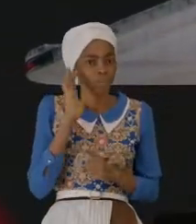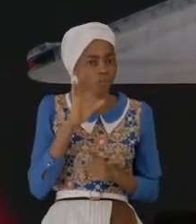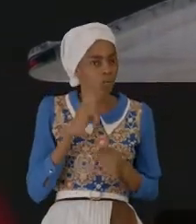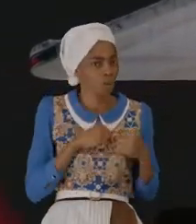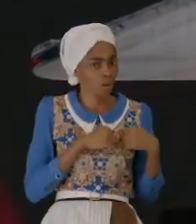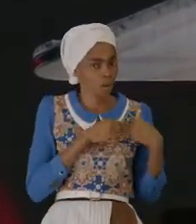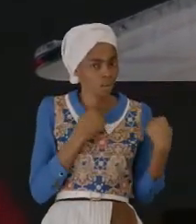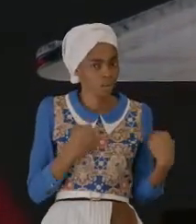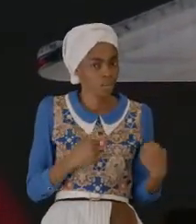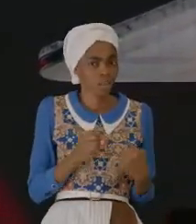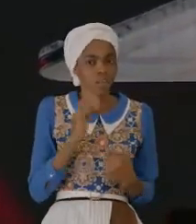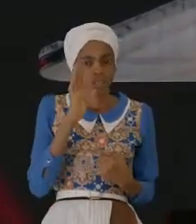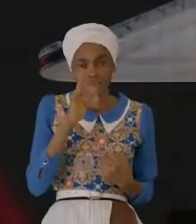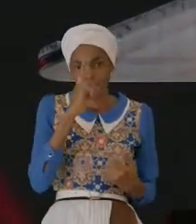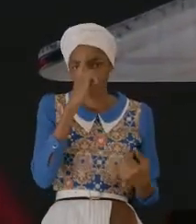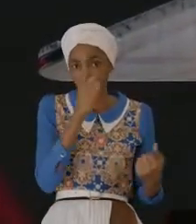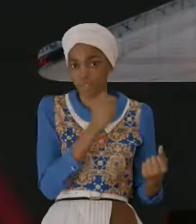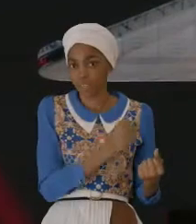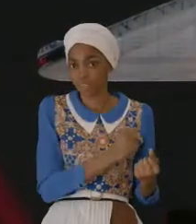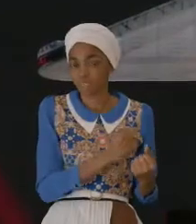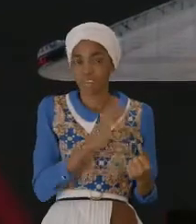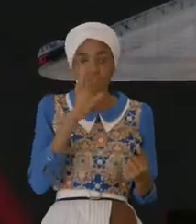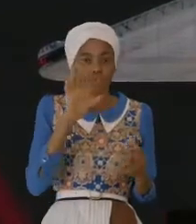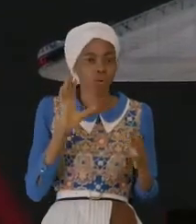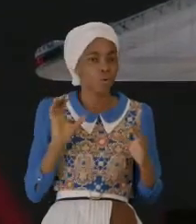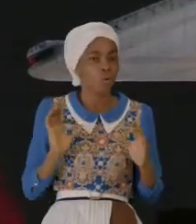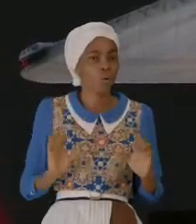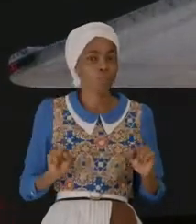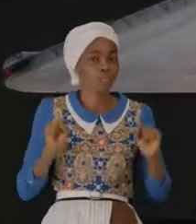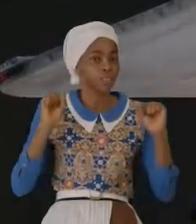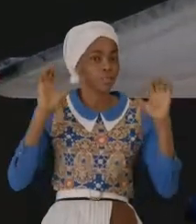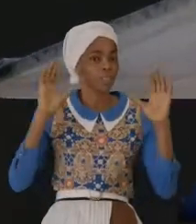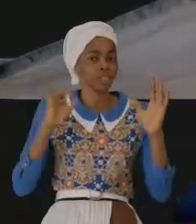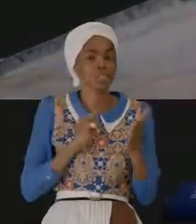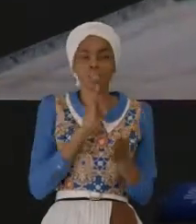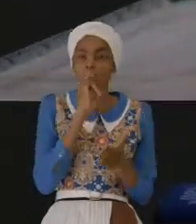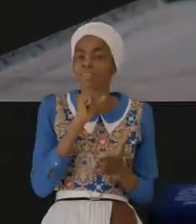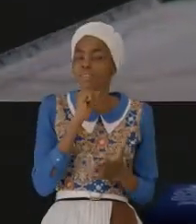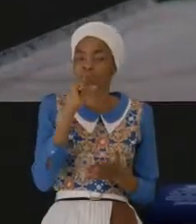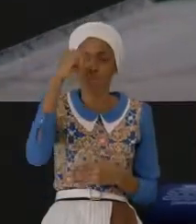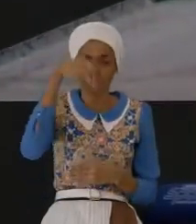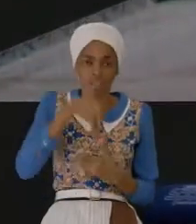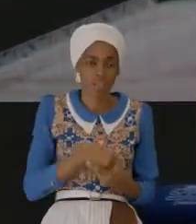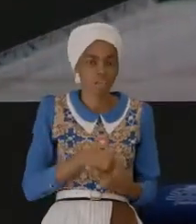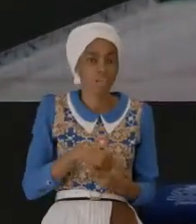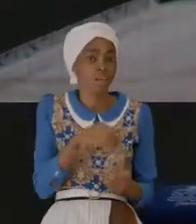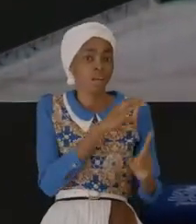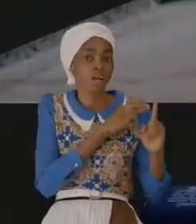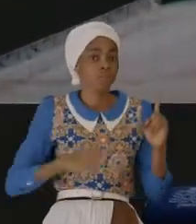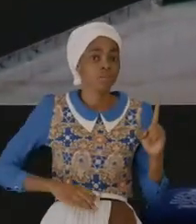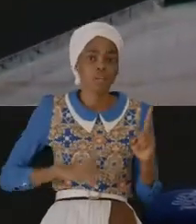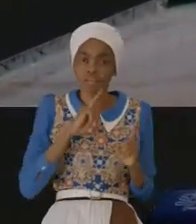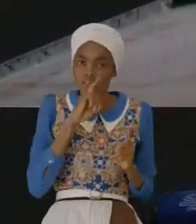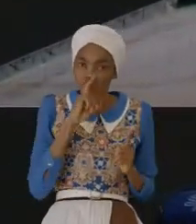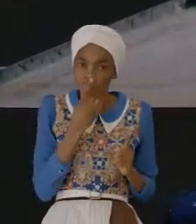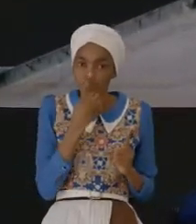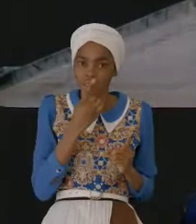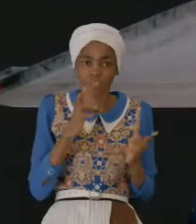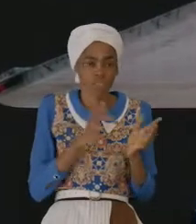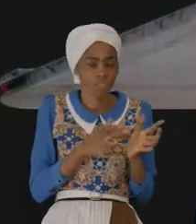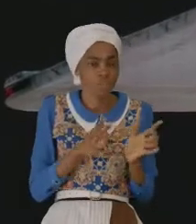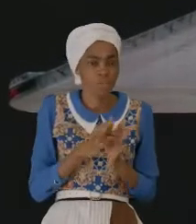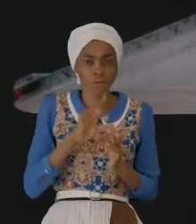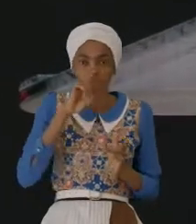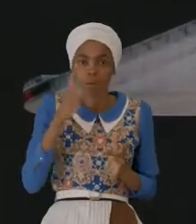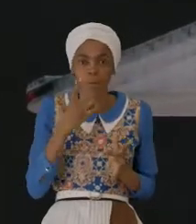your faith your commitment is not in Christ only Jesus only